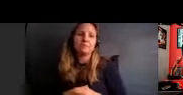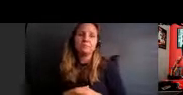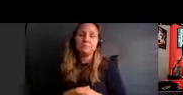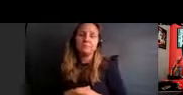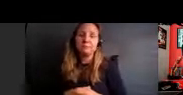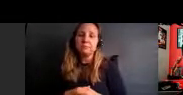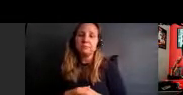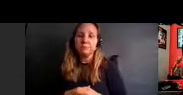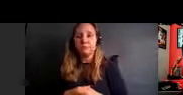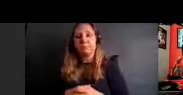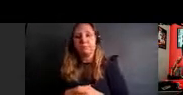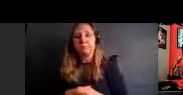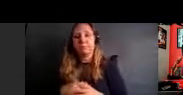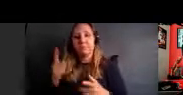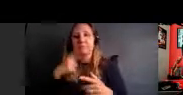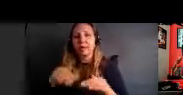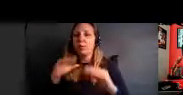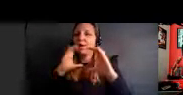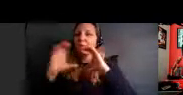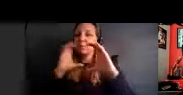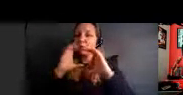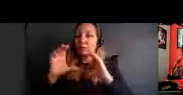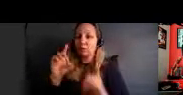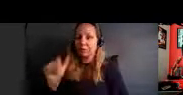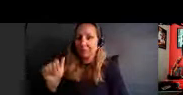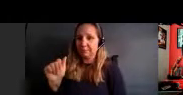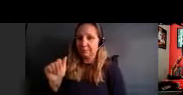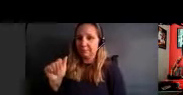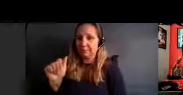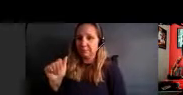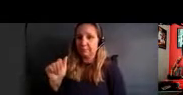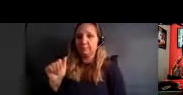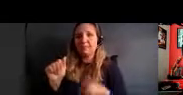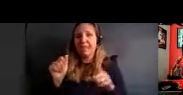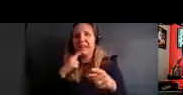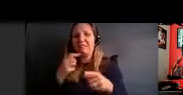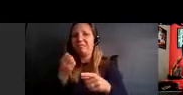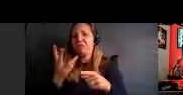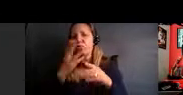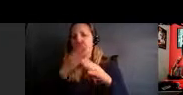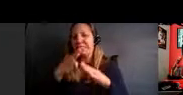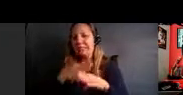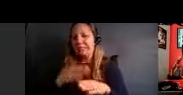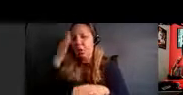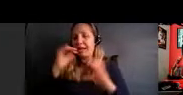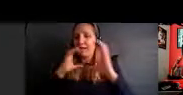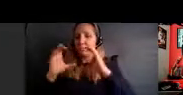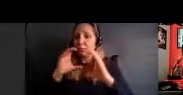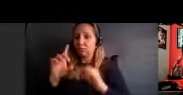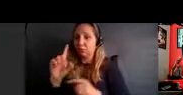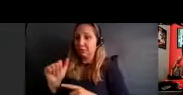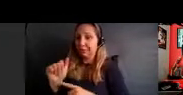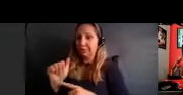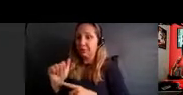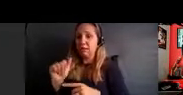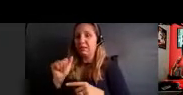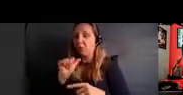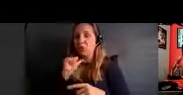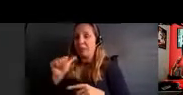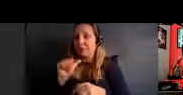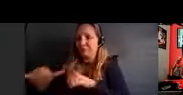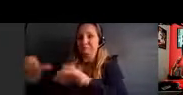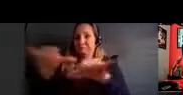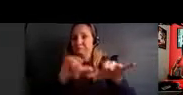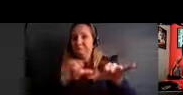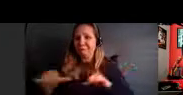Now, somebody with a communication disability, this breaks down in a couple of different ways, because communication disabilities affect people in a variety of different ways.